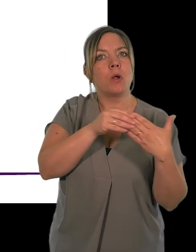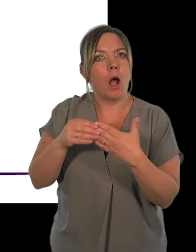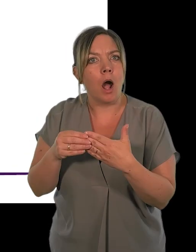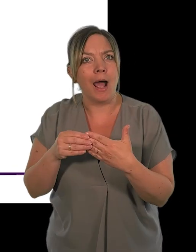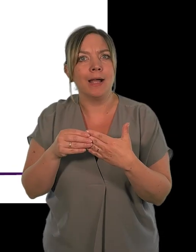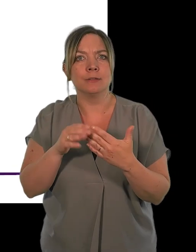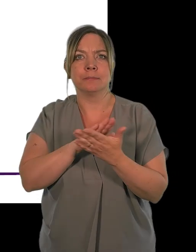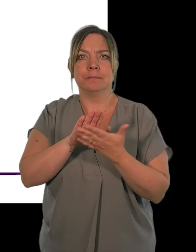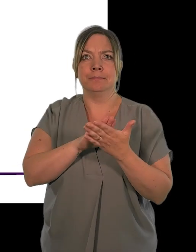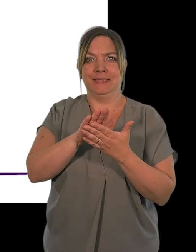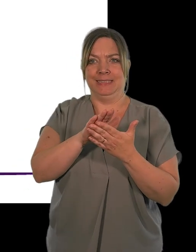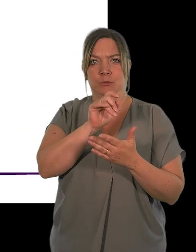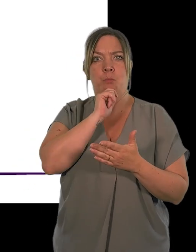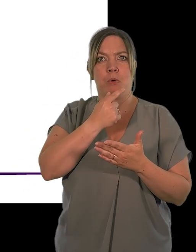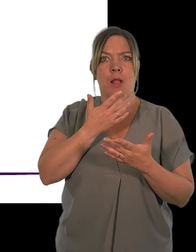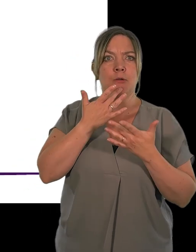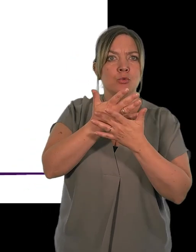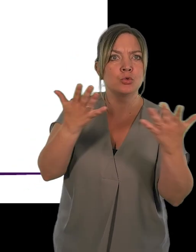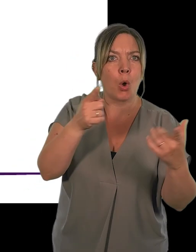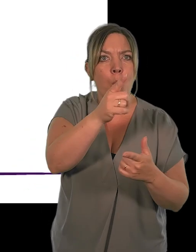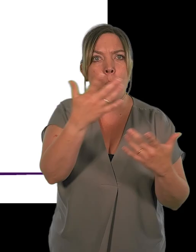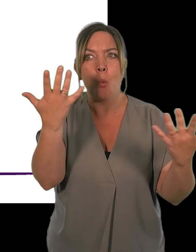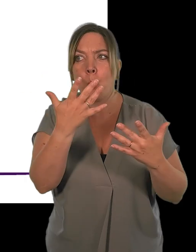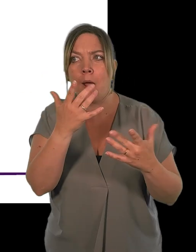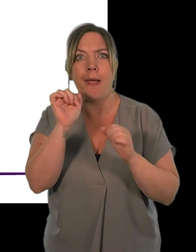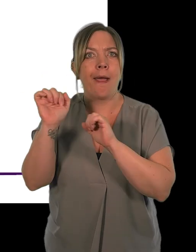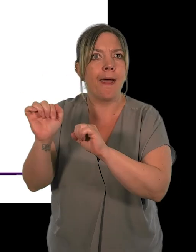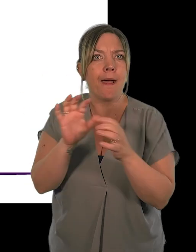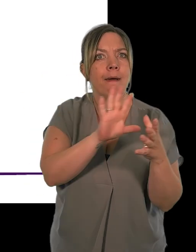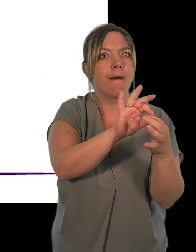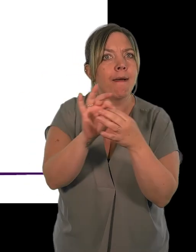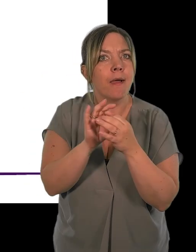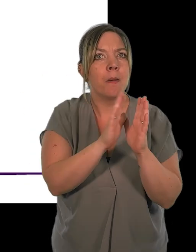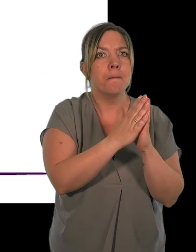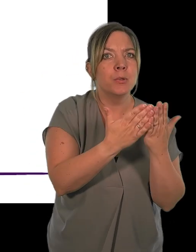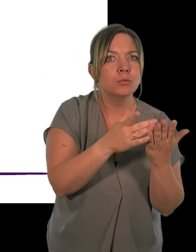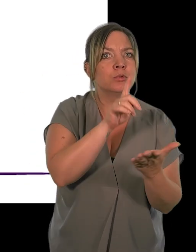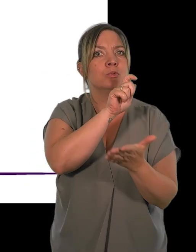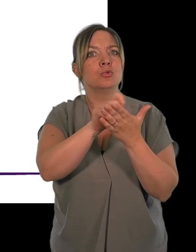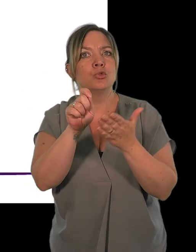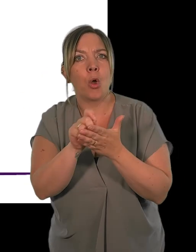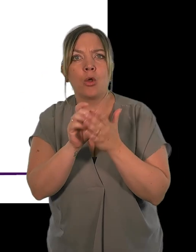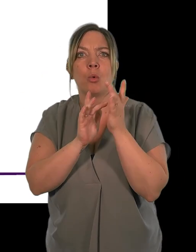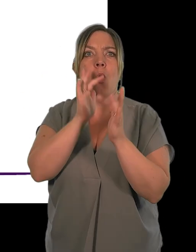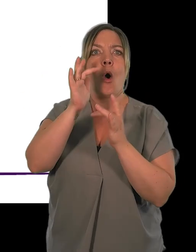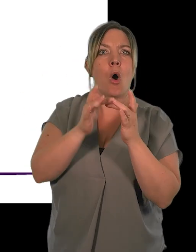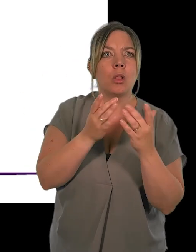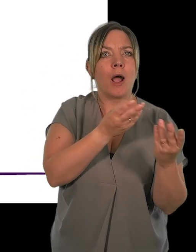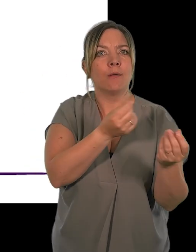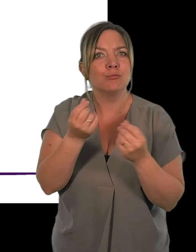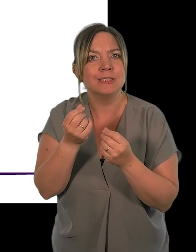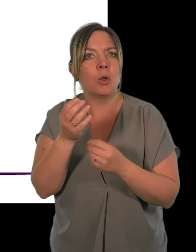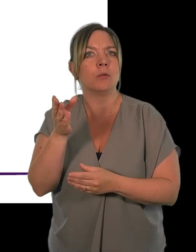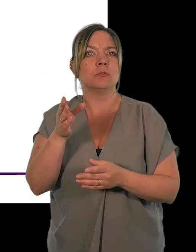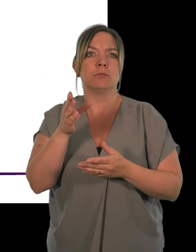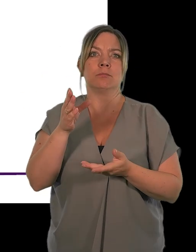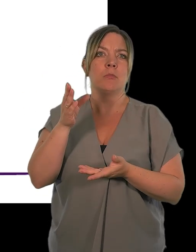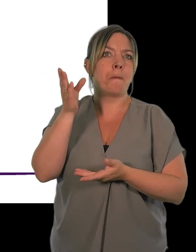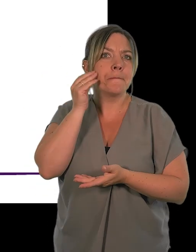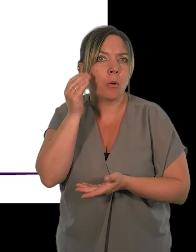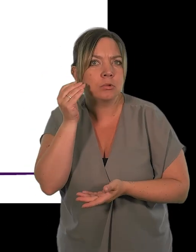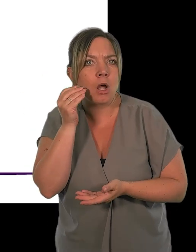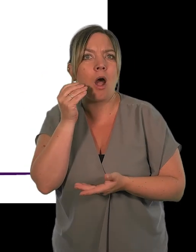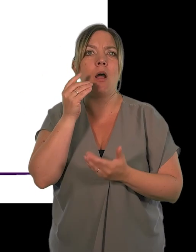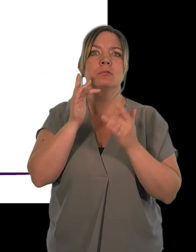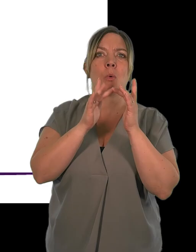and websites that we feel would allow you to build up the necessary knowledge and understanding that's